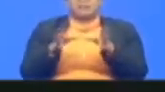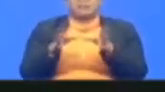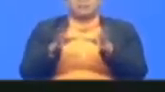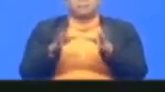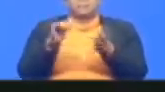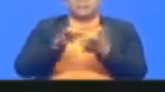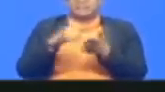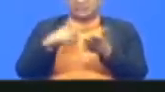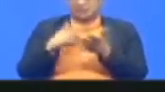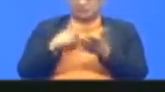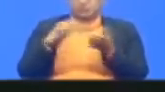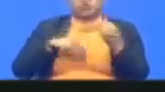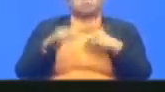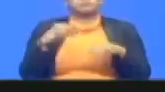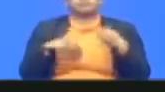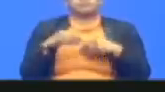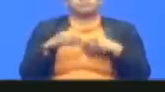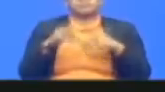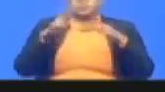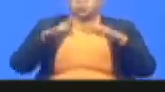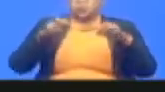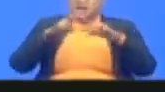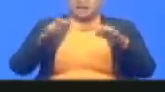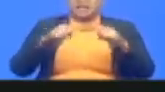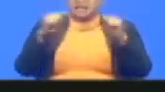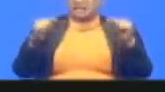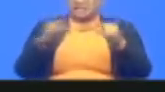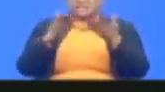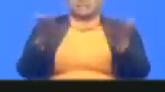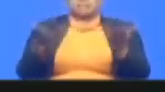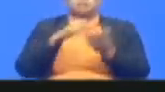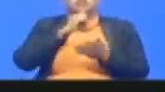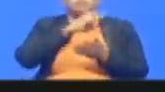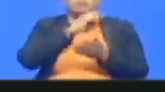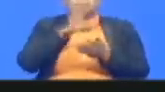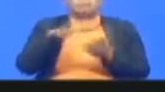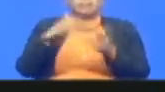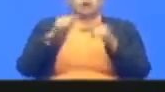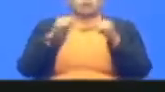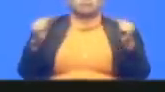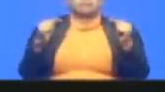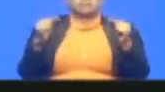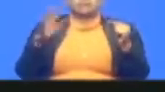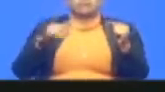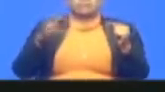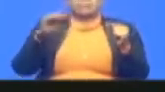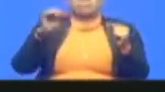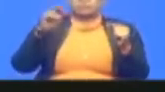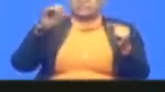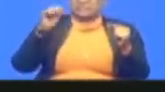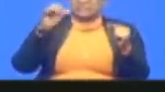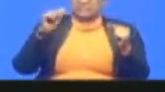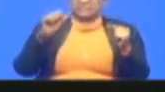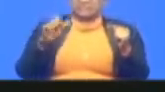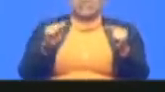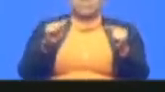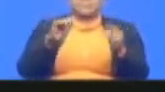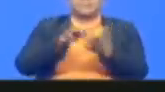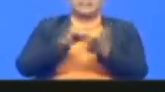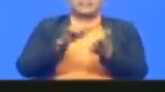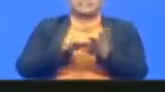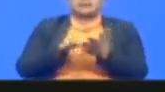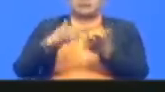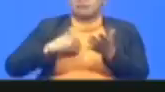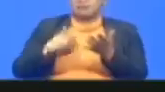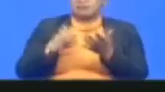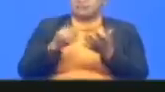graft allegations. The inquiry against him centers on complaints by the opposition over payment from Bosasa, a company that corruptly won huge